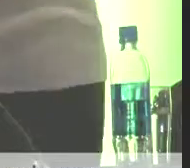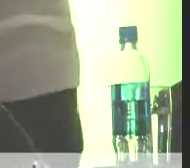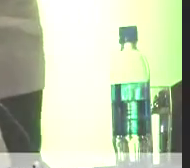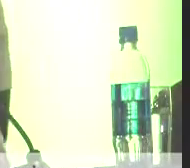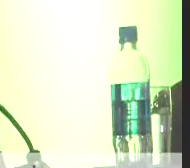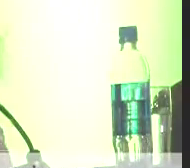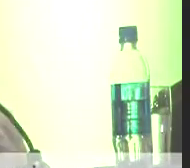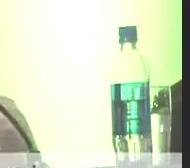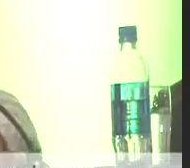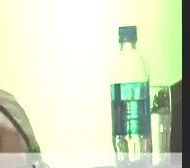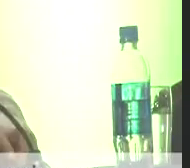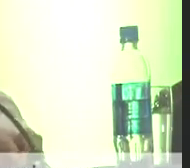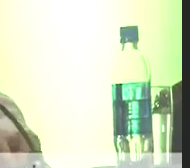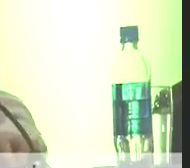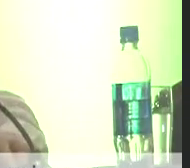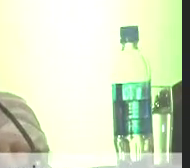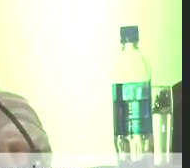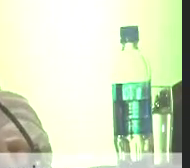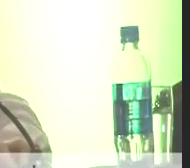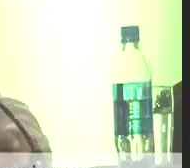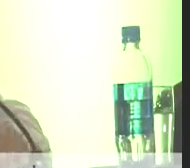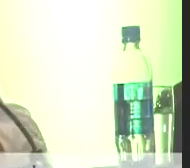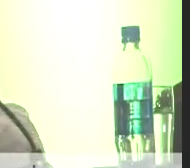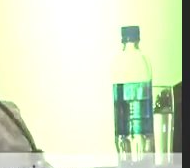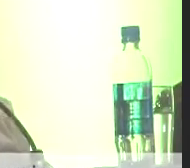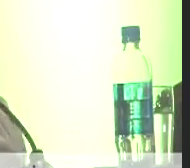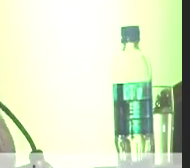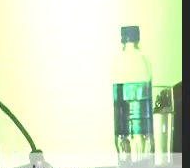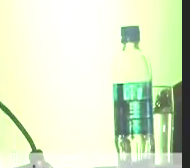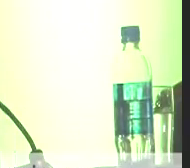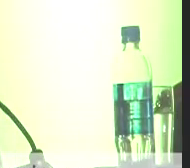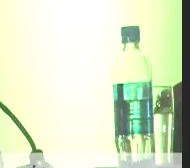mine, and from